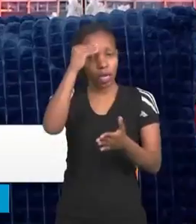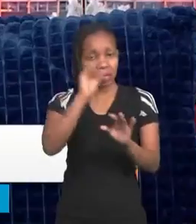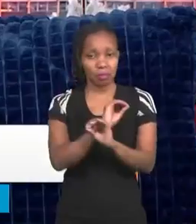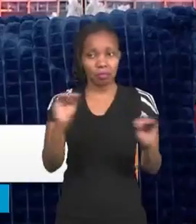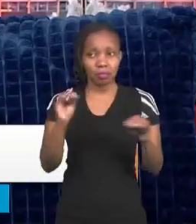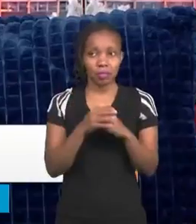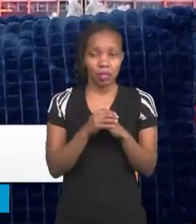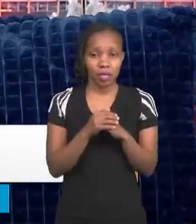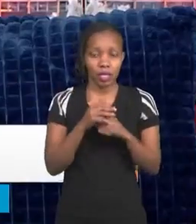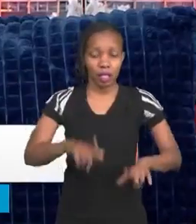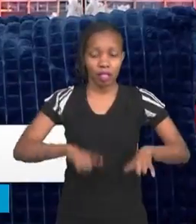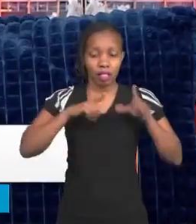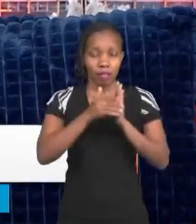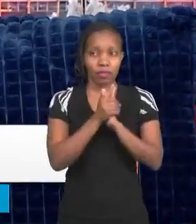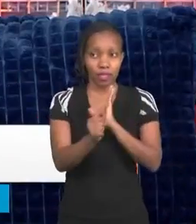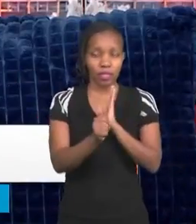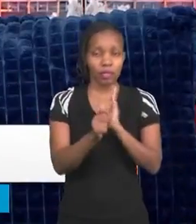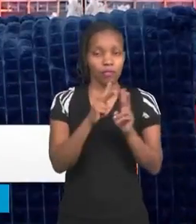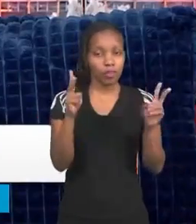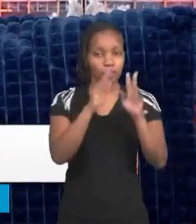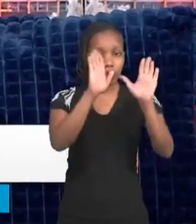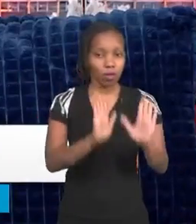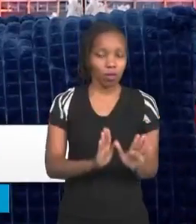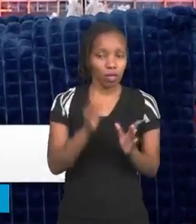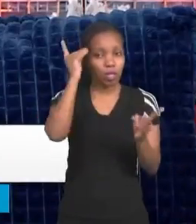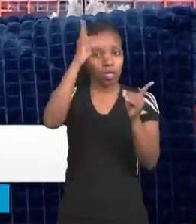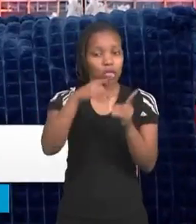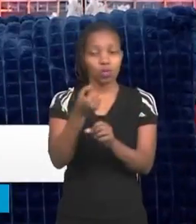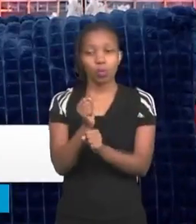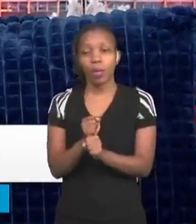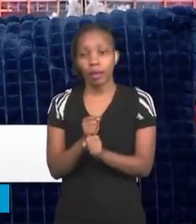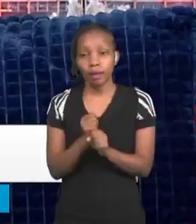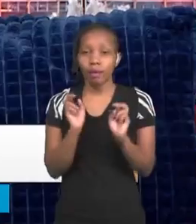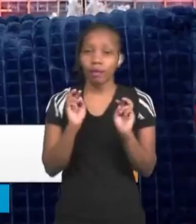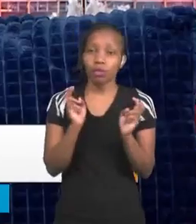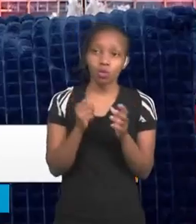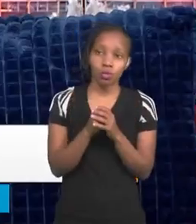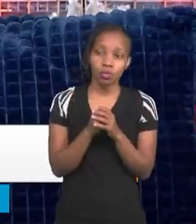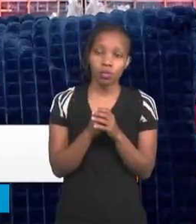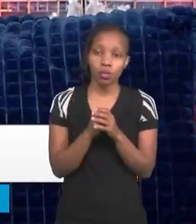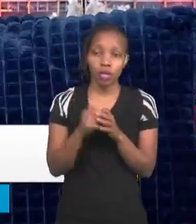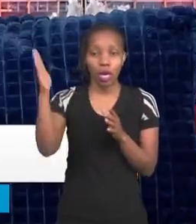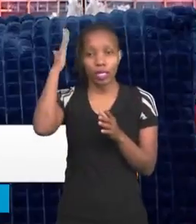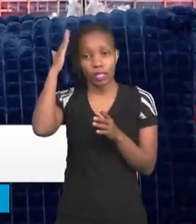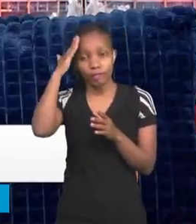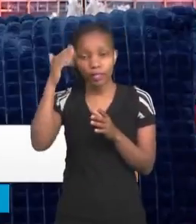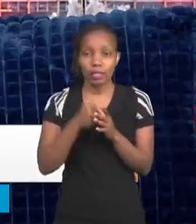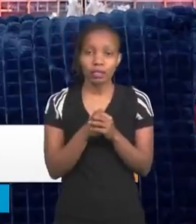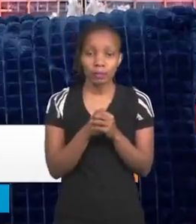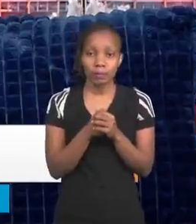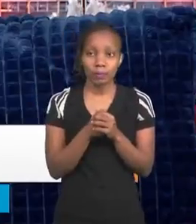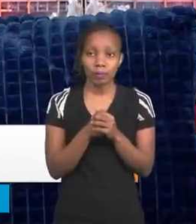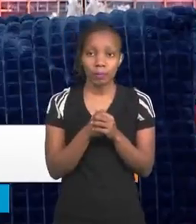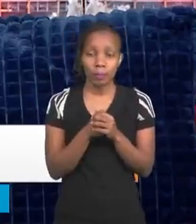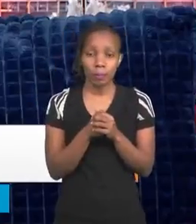you know, those life skills are at home. Yeah. The issues of decision making, the issues of assertiveness, the issues of,